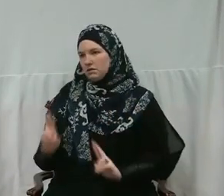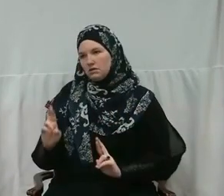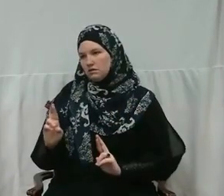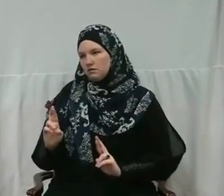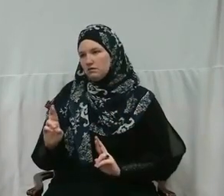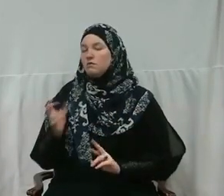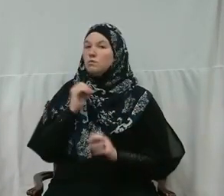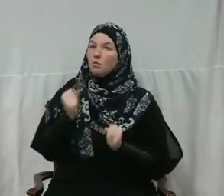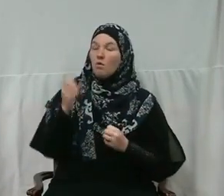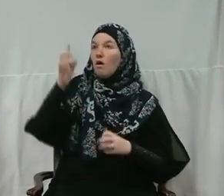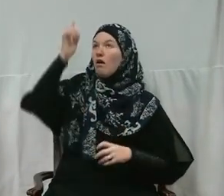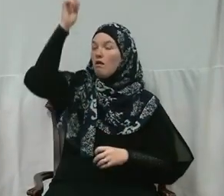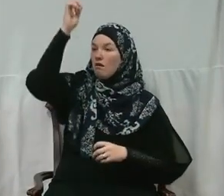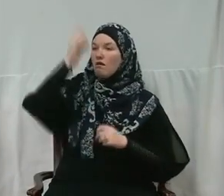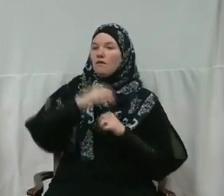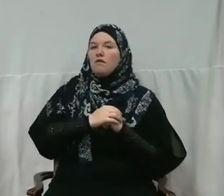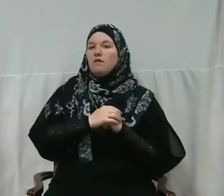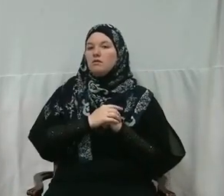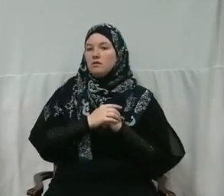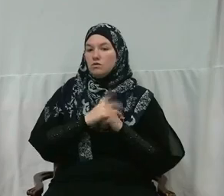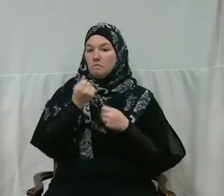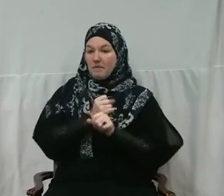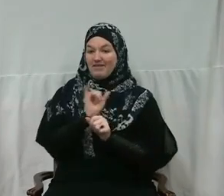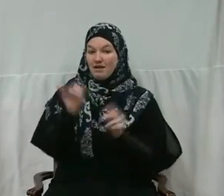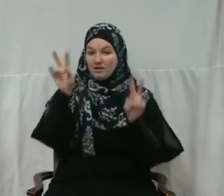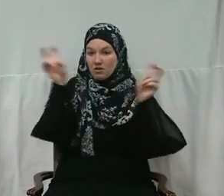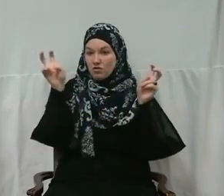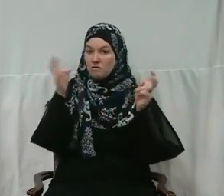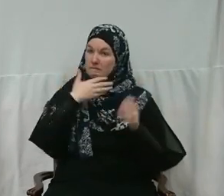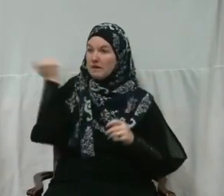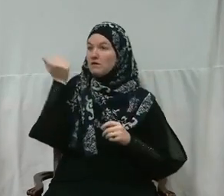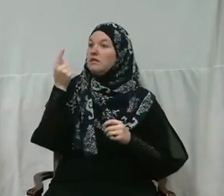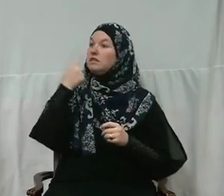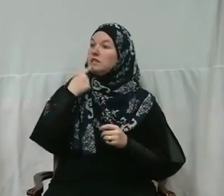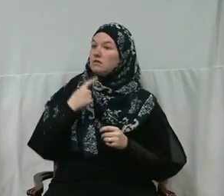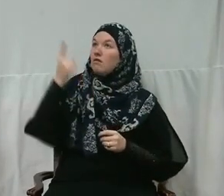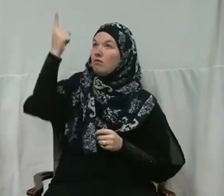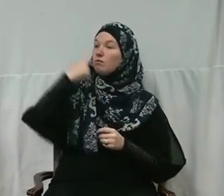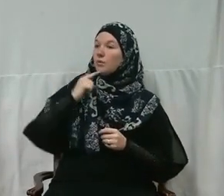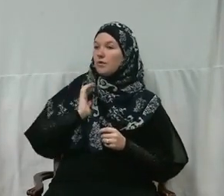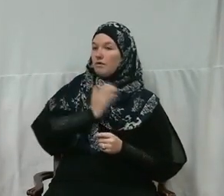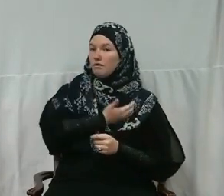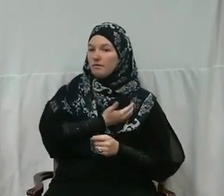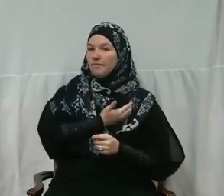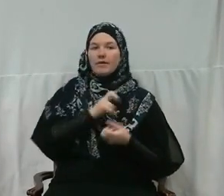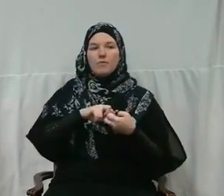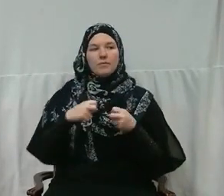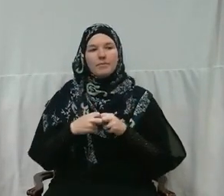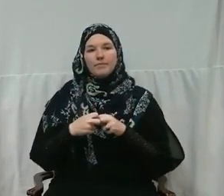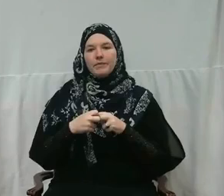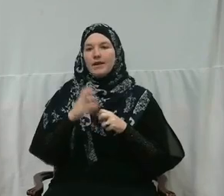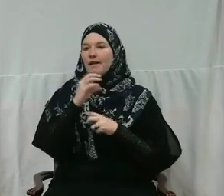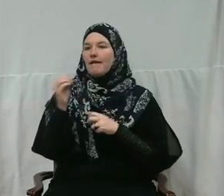So Allah subhanahu wa ta'ala, to clear this issue, He told us that the problem and